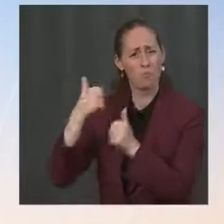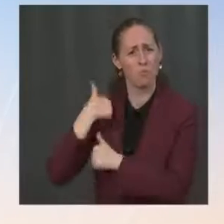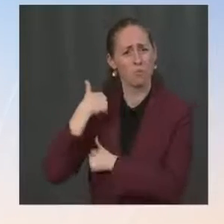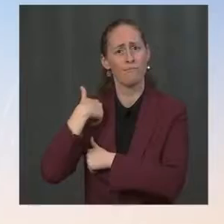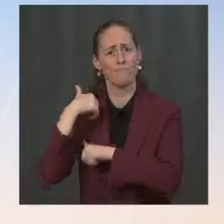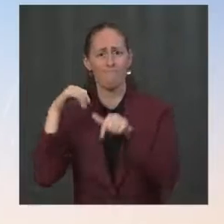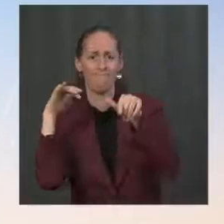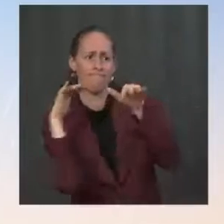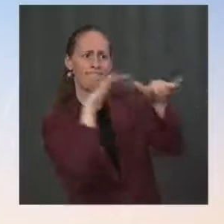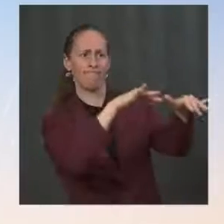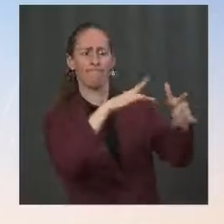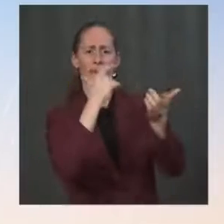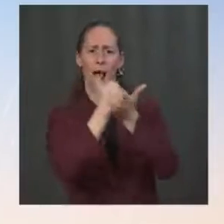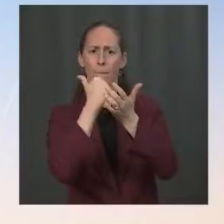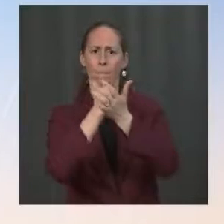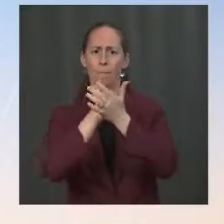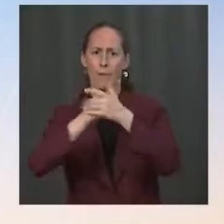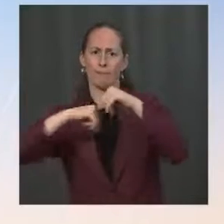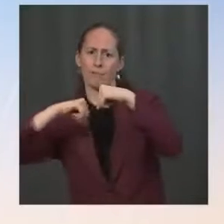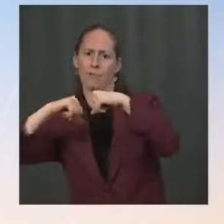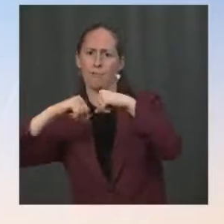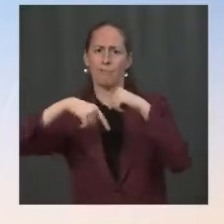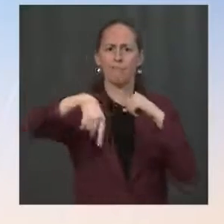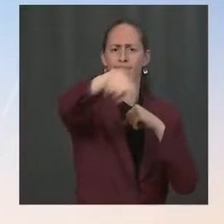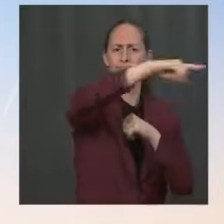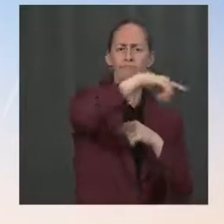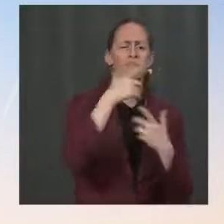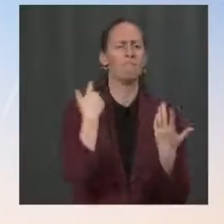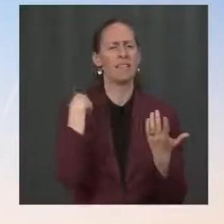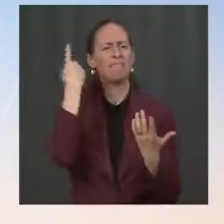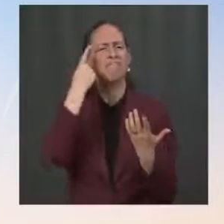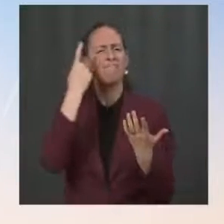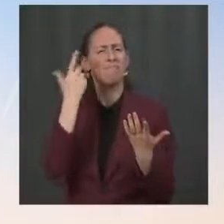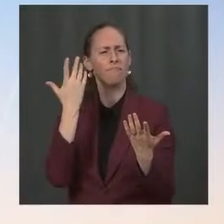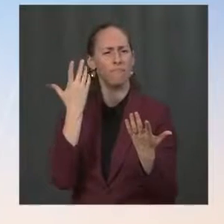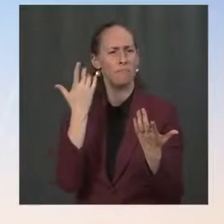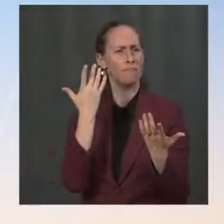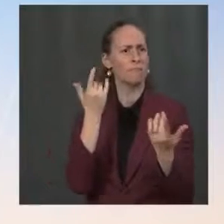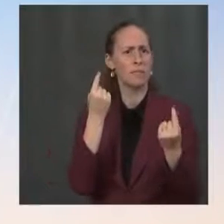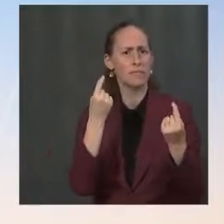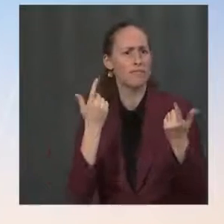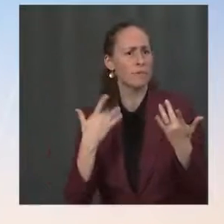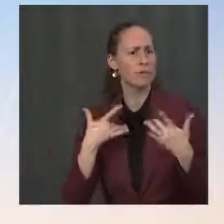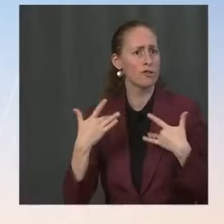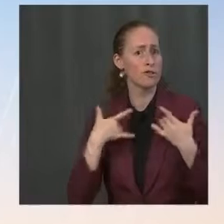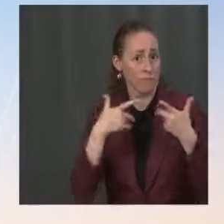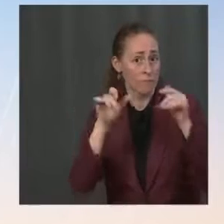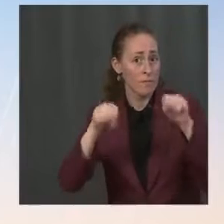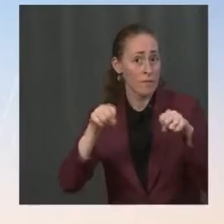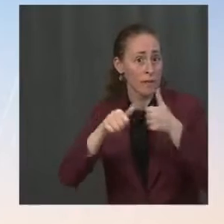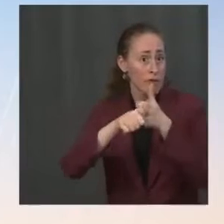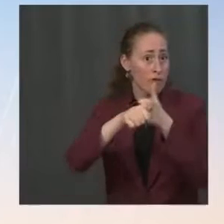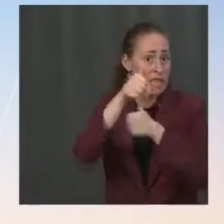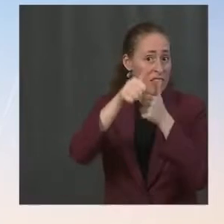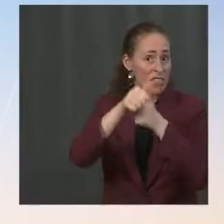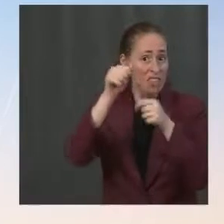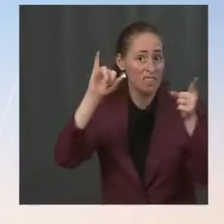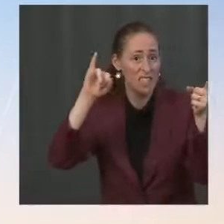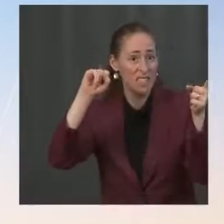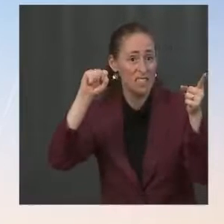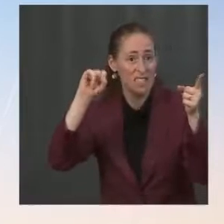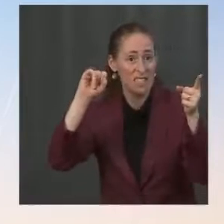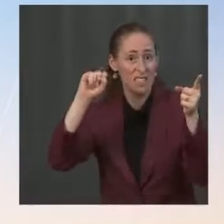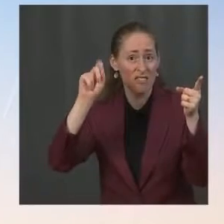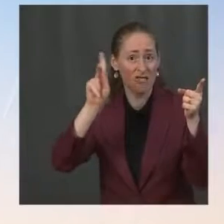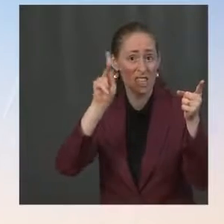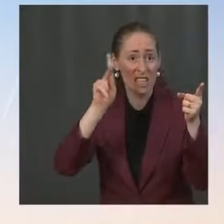ground? And additionally, what is the concern for the ongoing threat that ISIS-K continues to pose to these efforts? There is an ongoing threat. And every day that